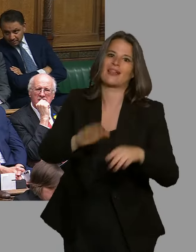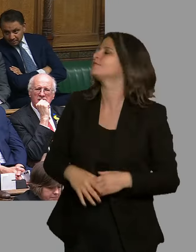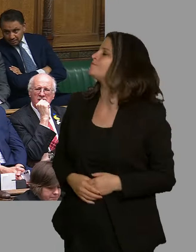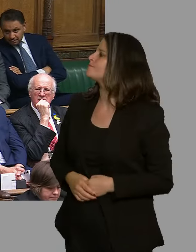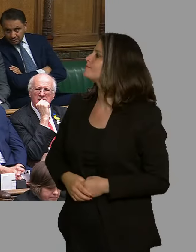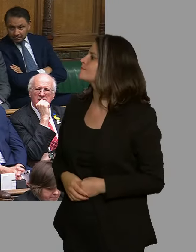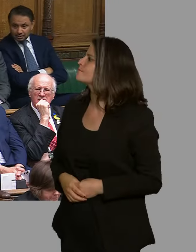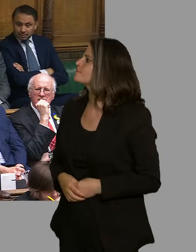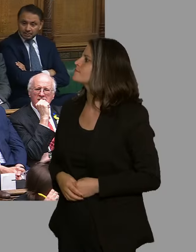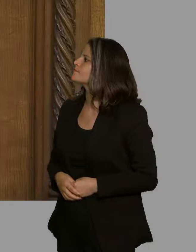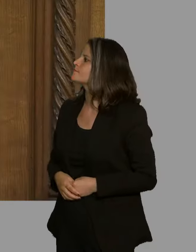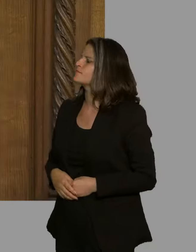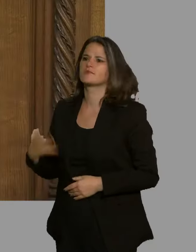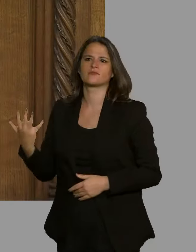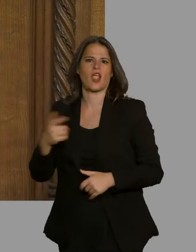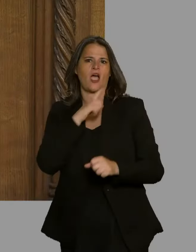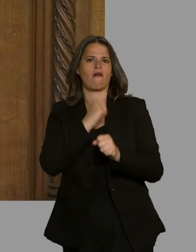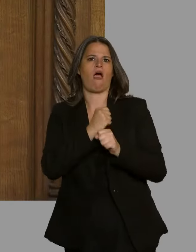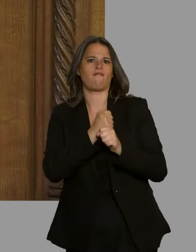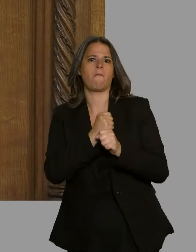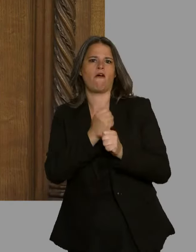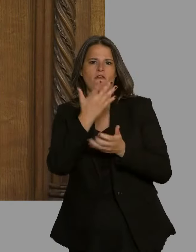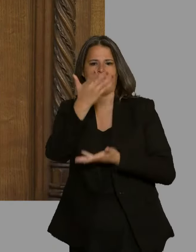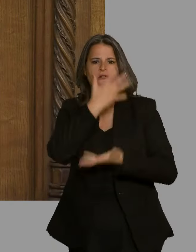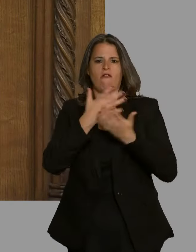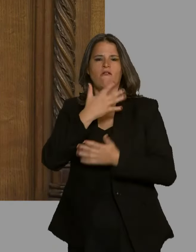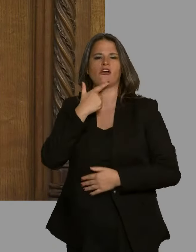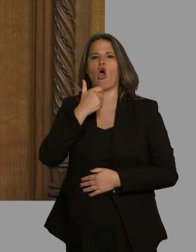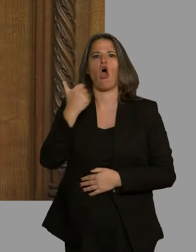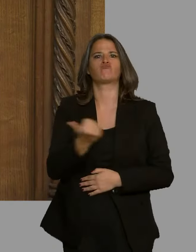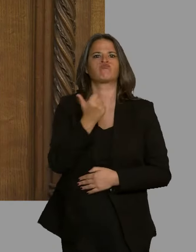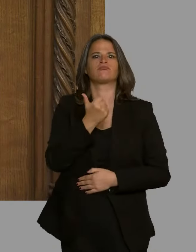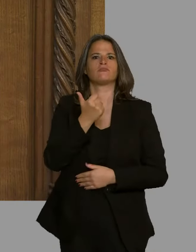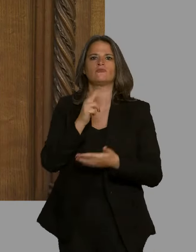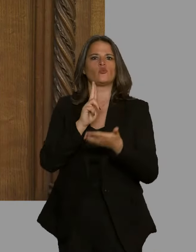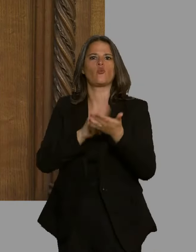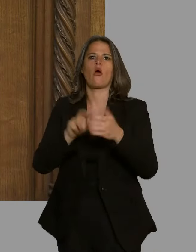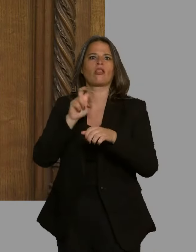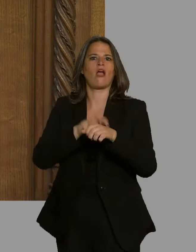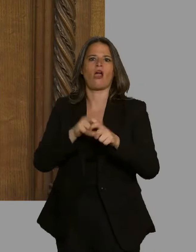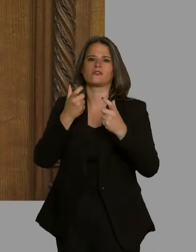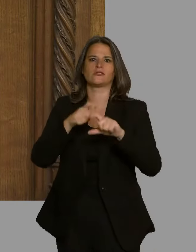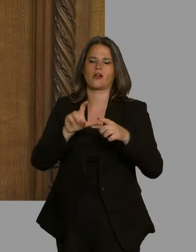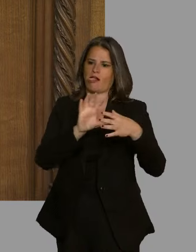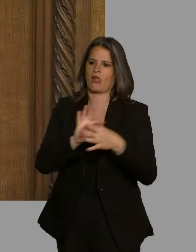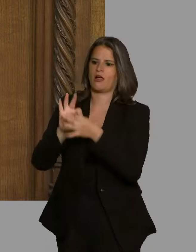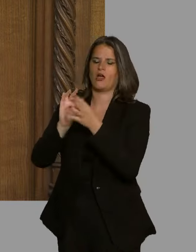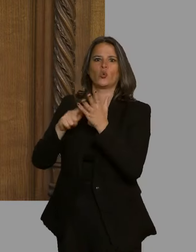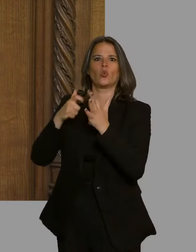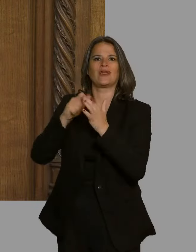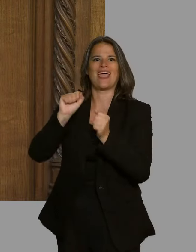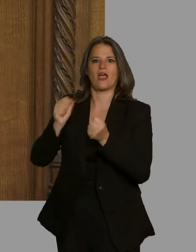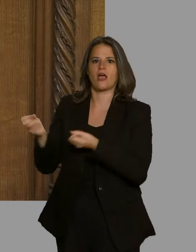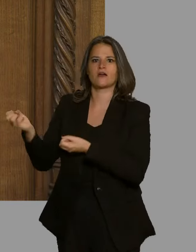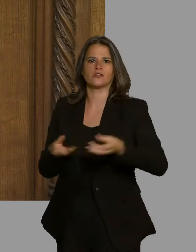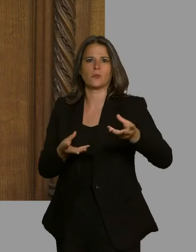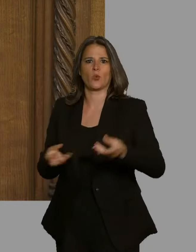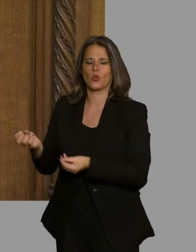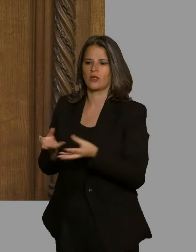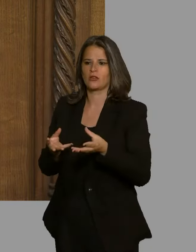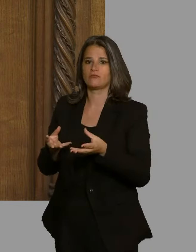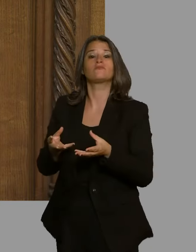then that British steel can be sold to the United States tariff-free, but if the same